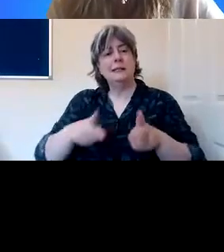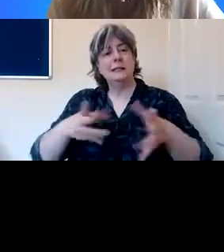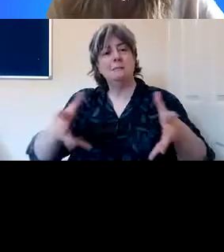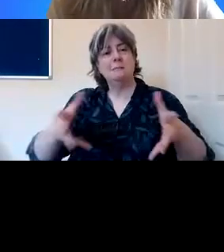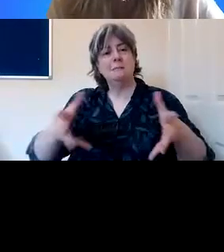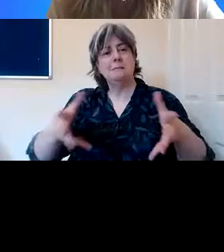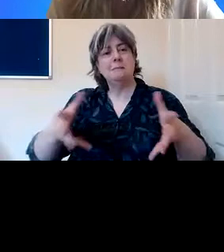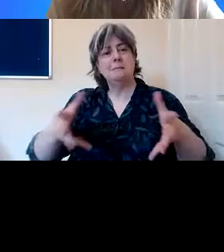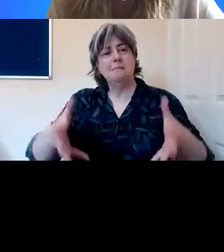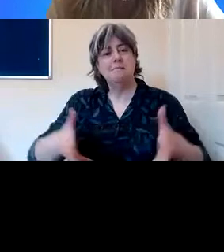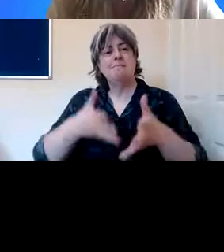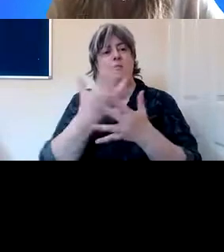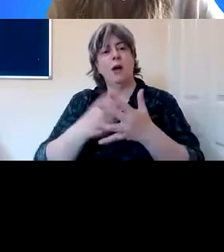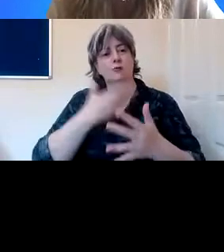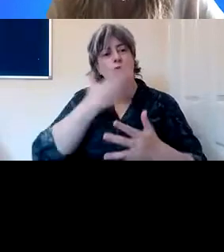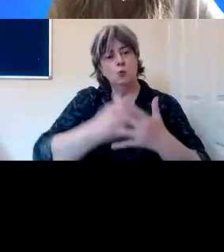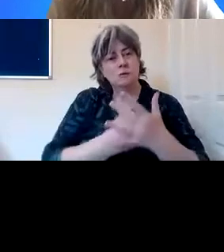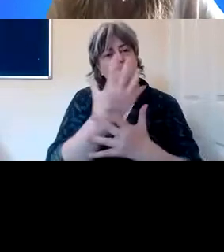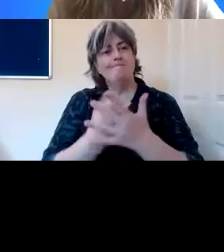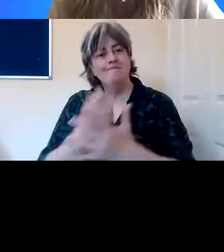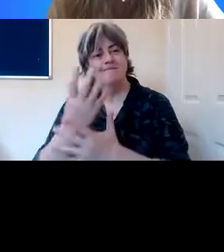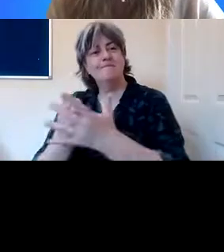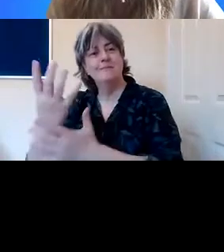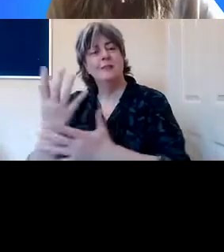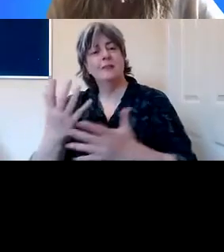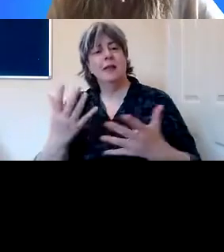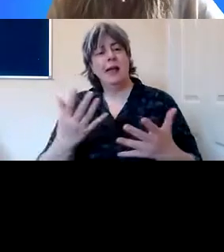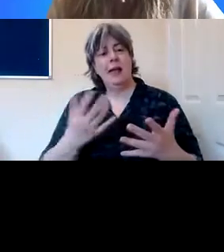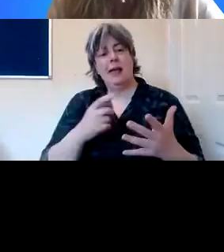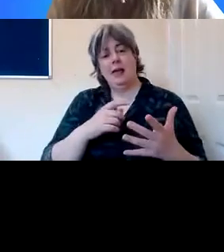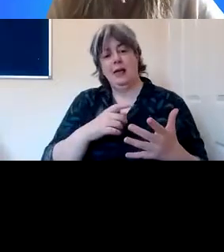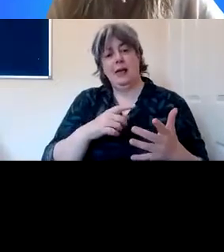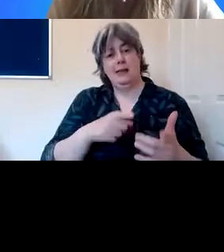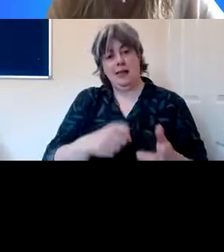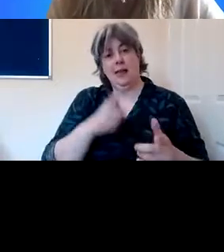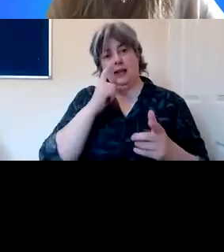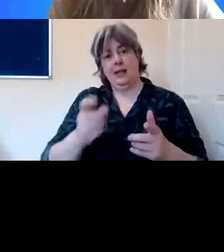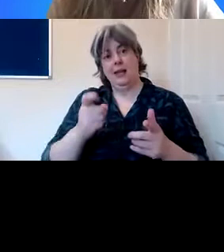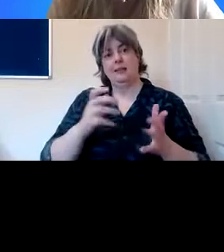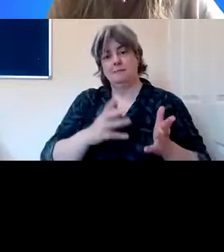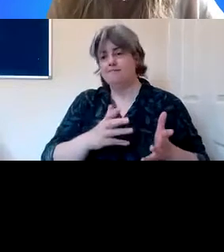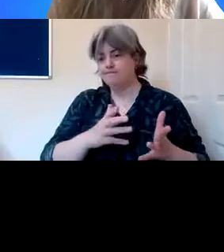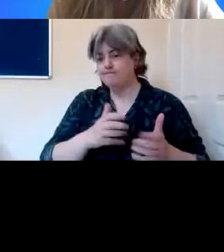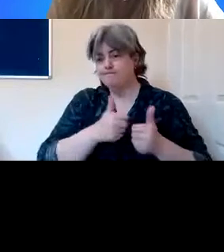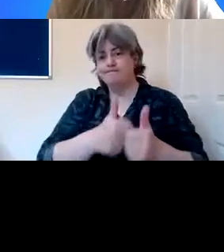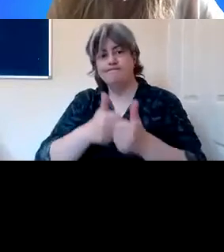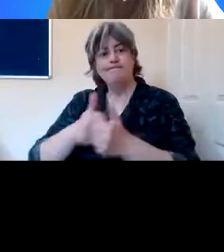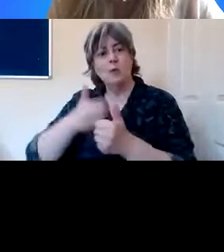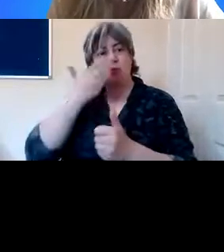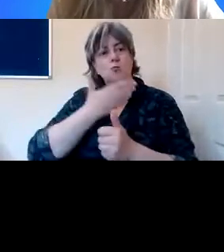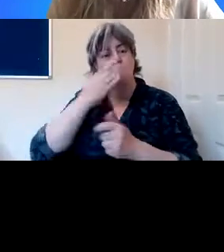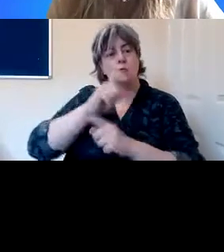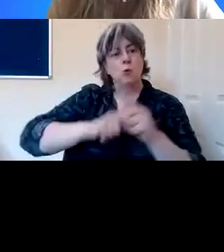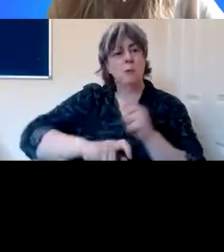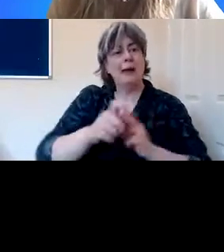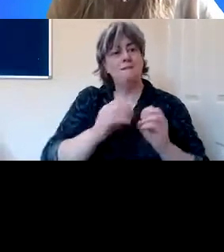thrive, and that's a way that they can deliver the support they need for their school communities and to value education as